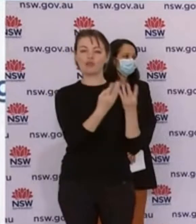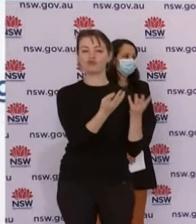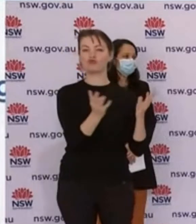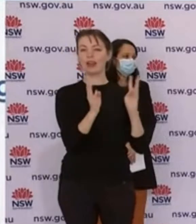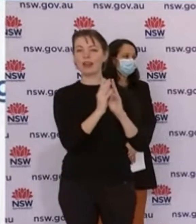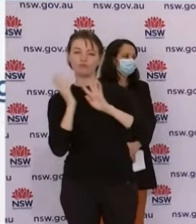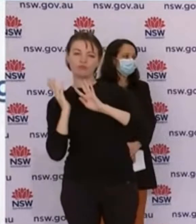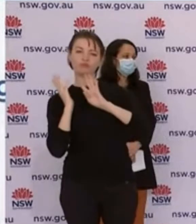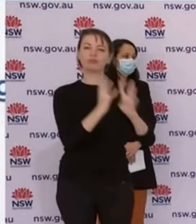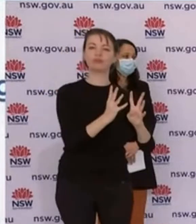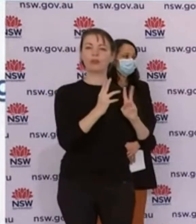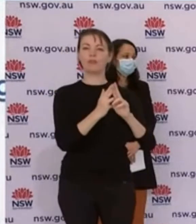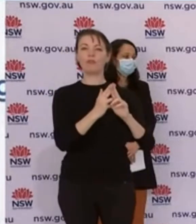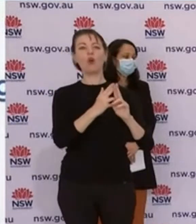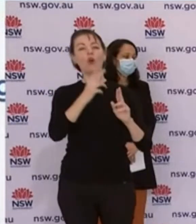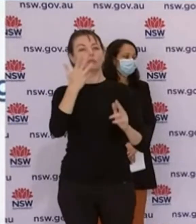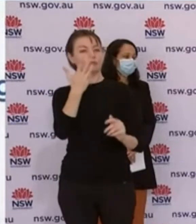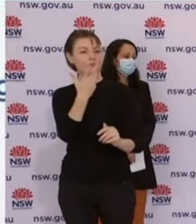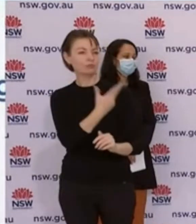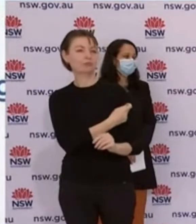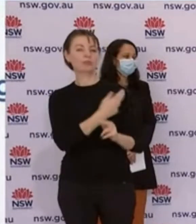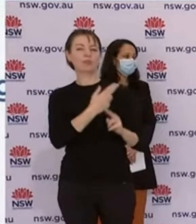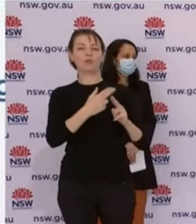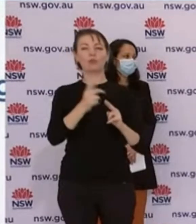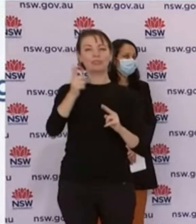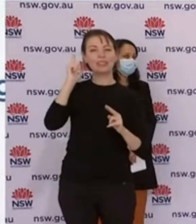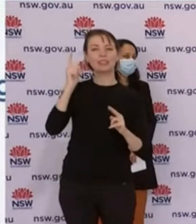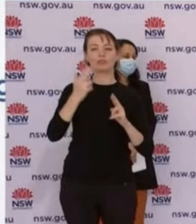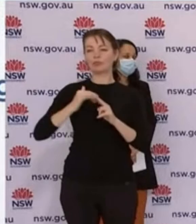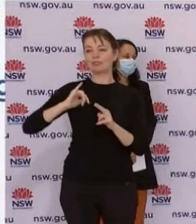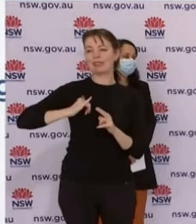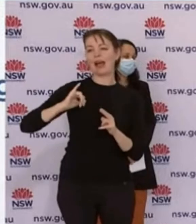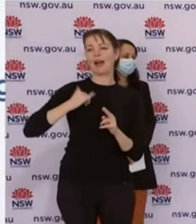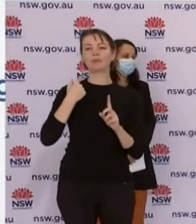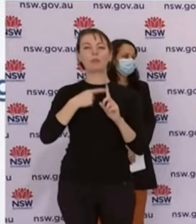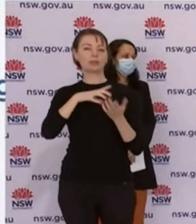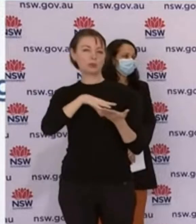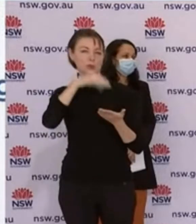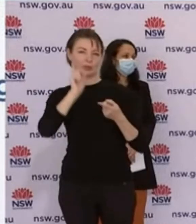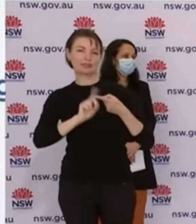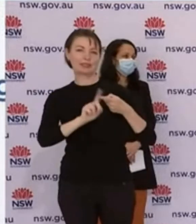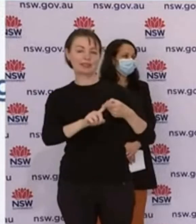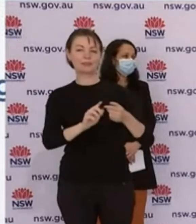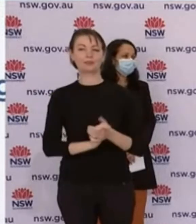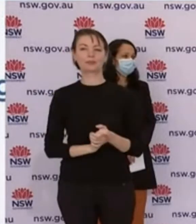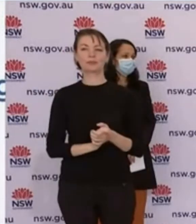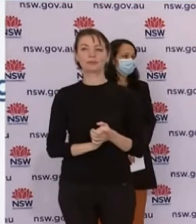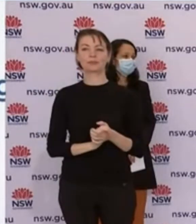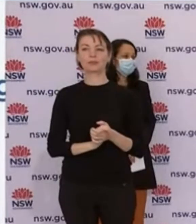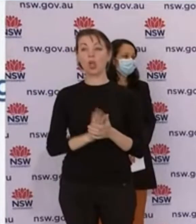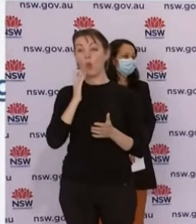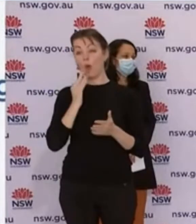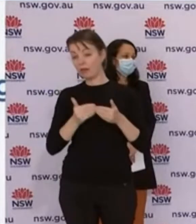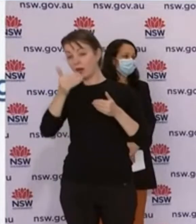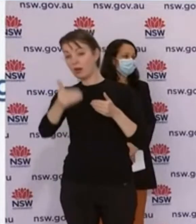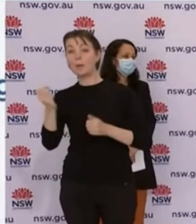staff. And we know that this is important when it comes to protecting not just our workforce, but of course our students. When students do return to school, it